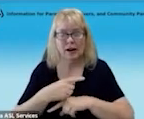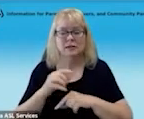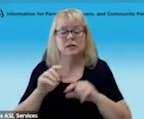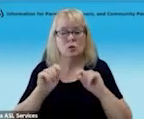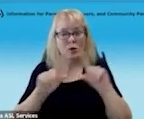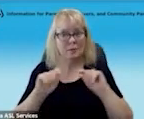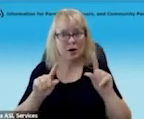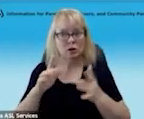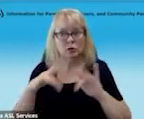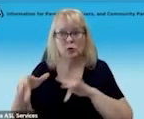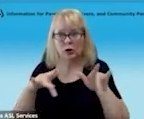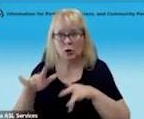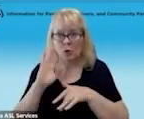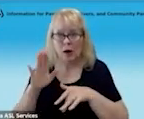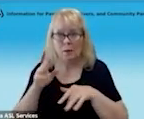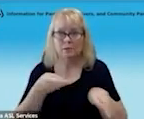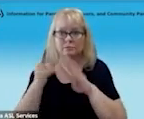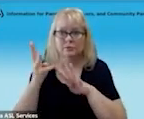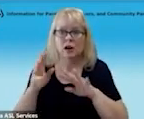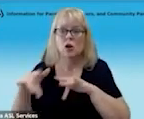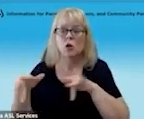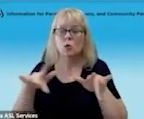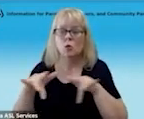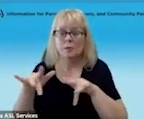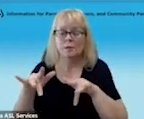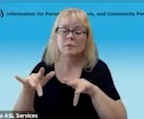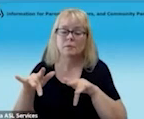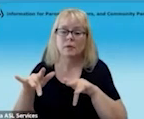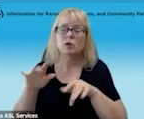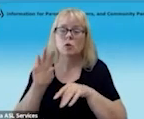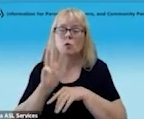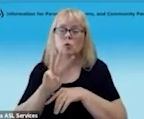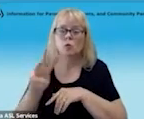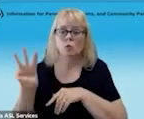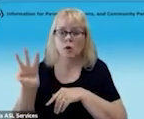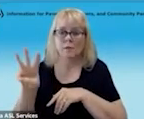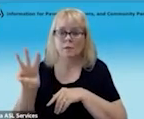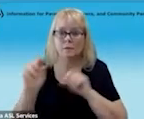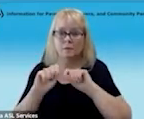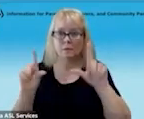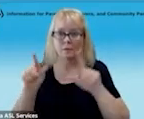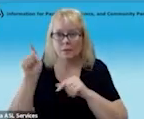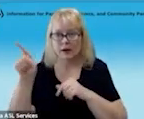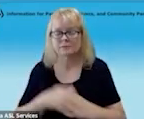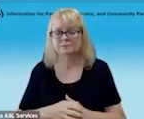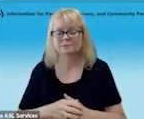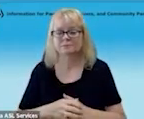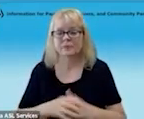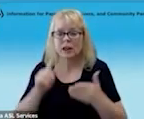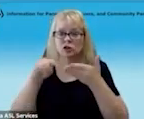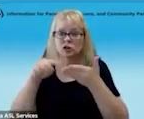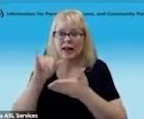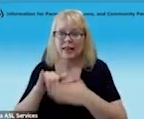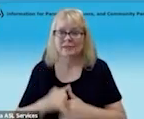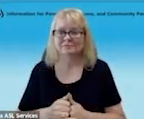you. Participation is voluntary, and we welcome your feedback. Today's webinar is being